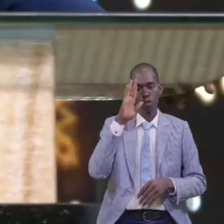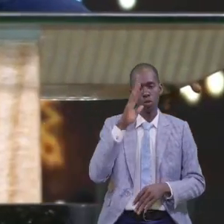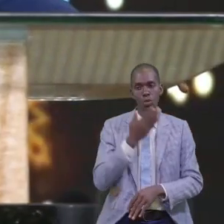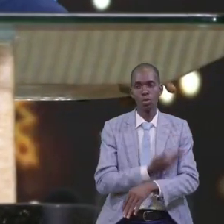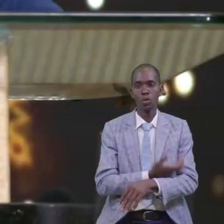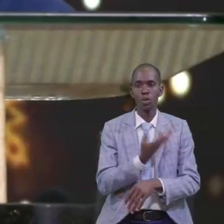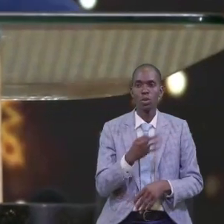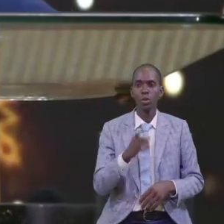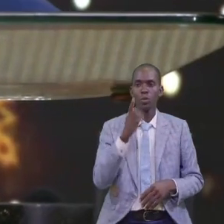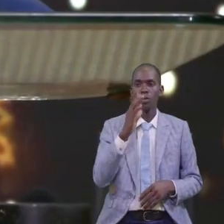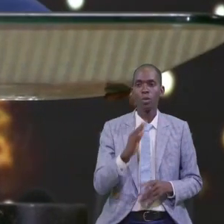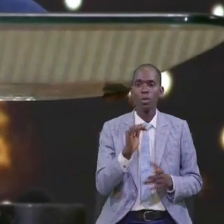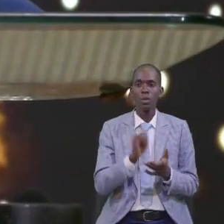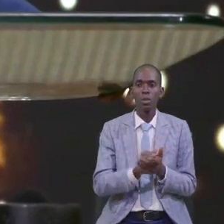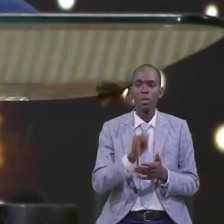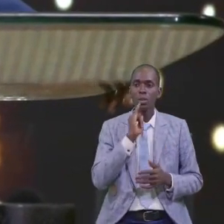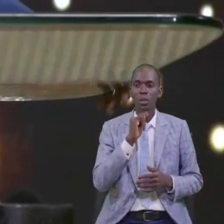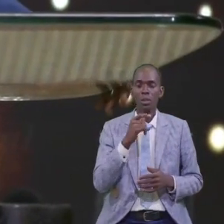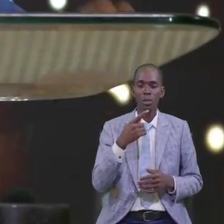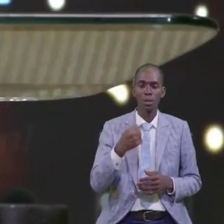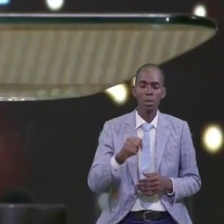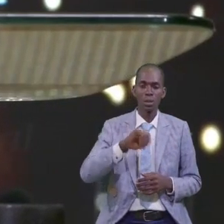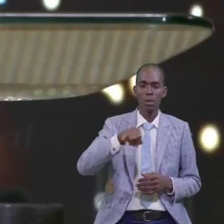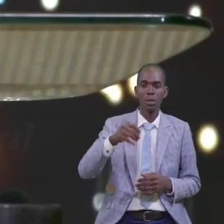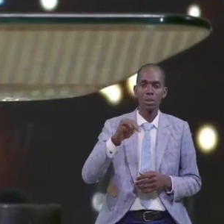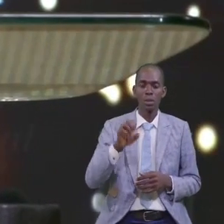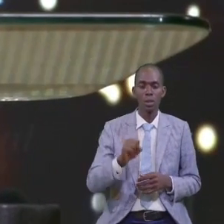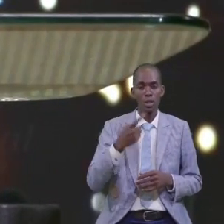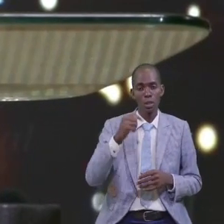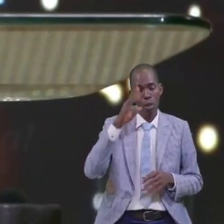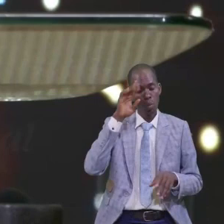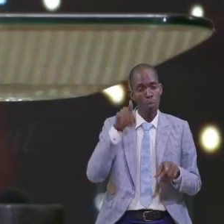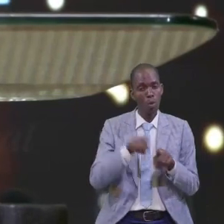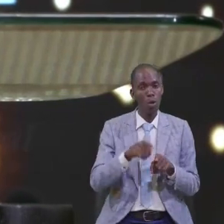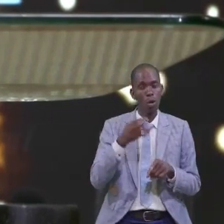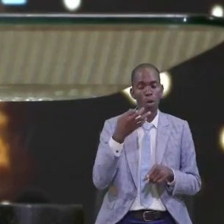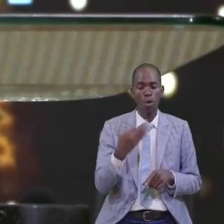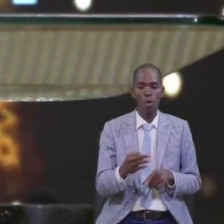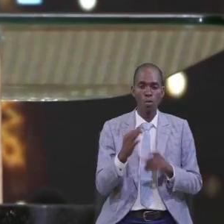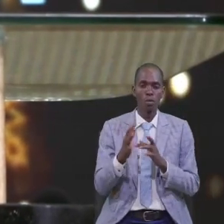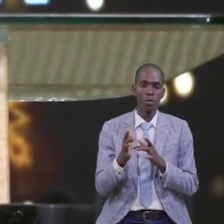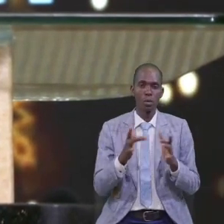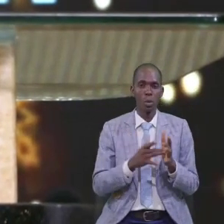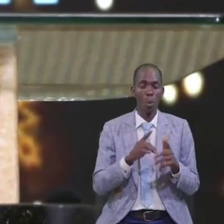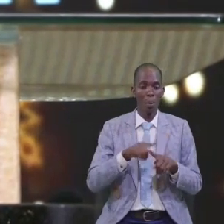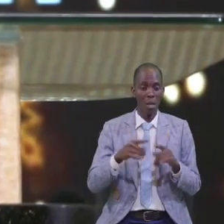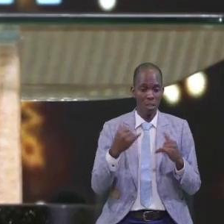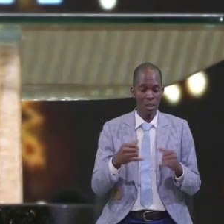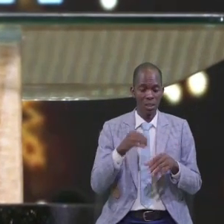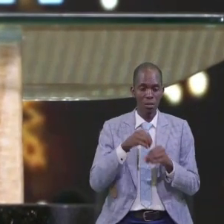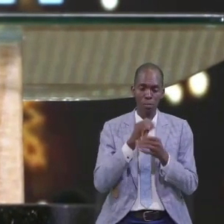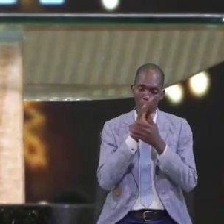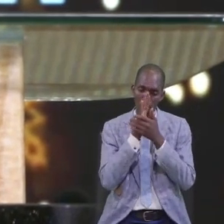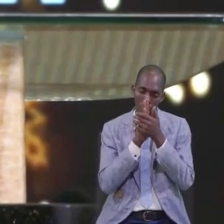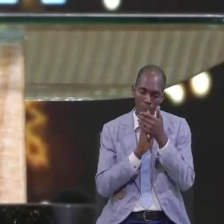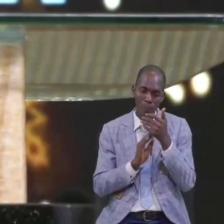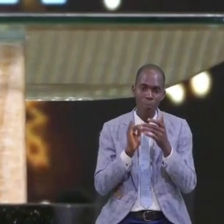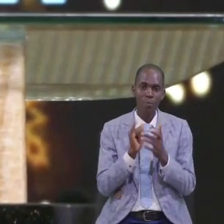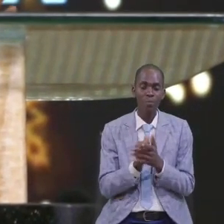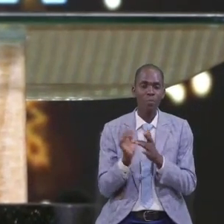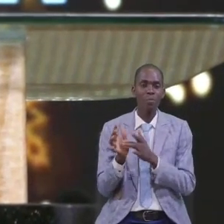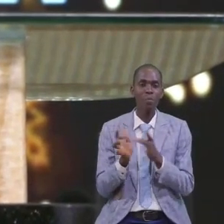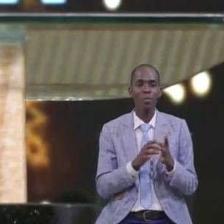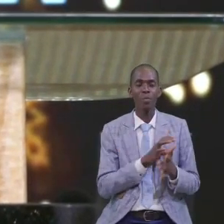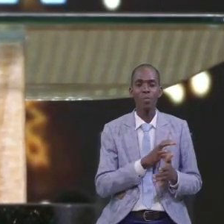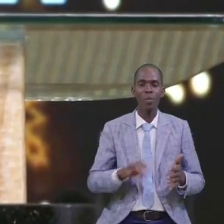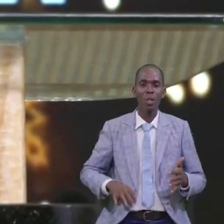That's the James, the brother of Jesus, but now in humility, understanding that Jesus Christ